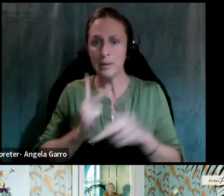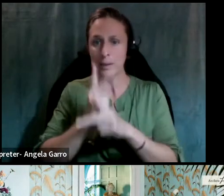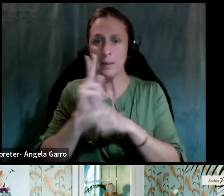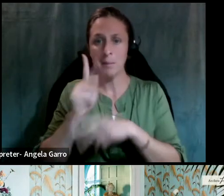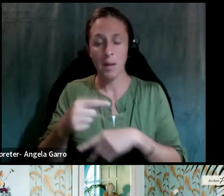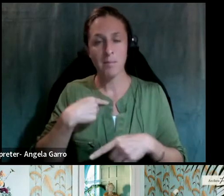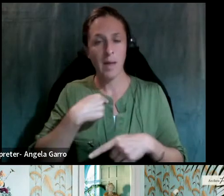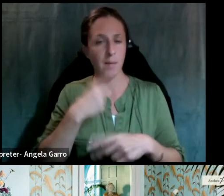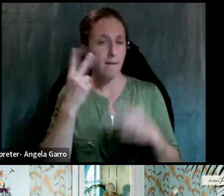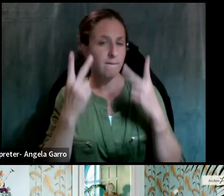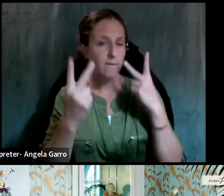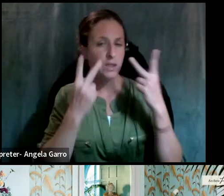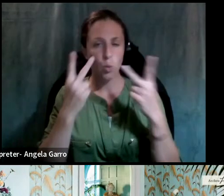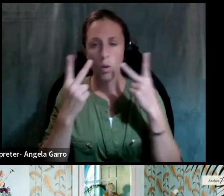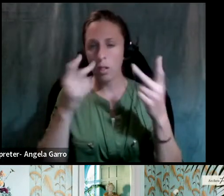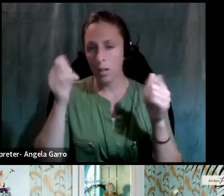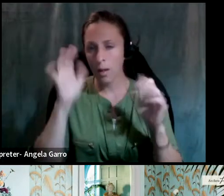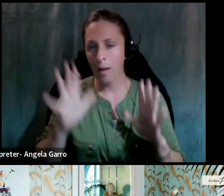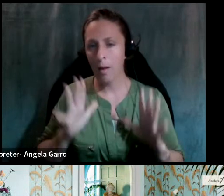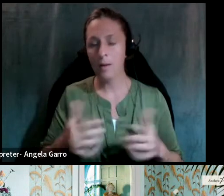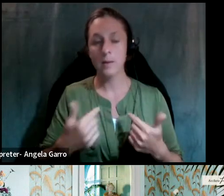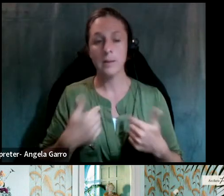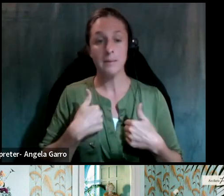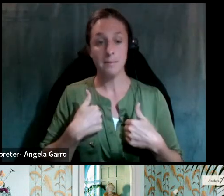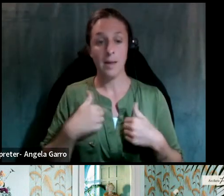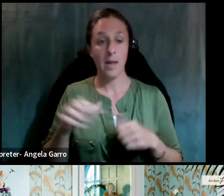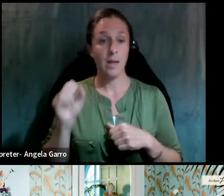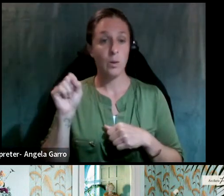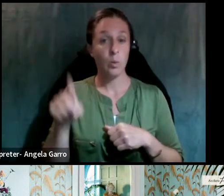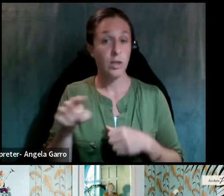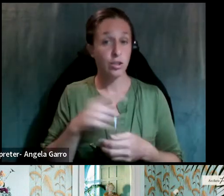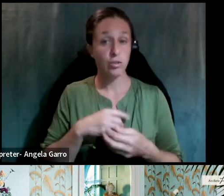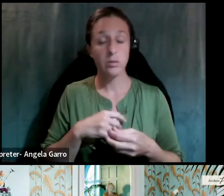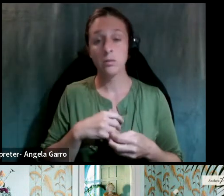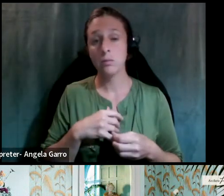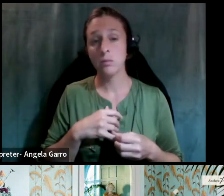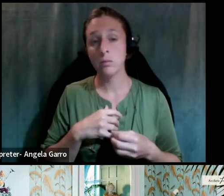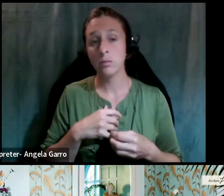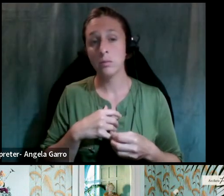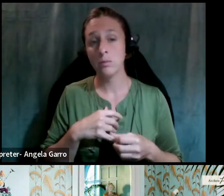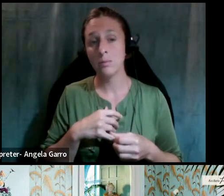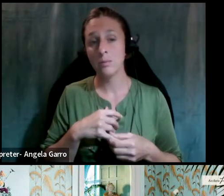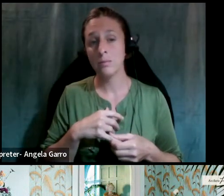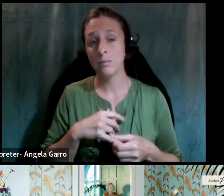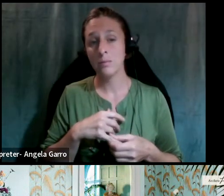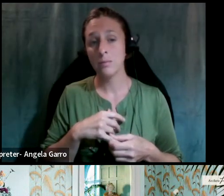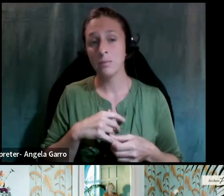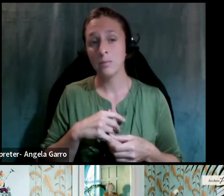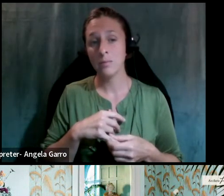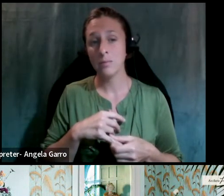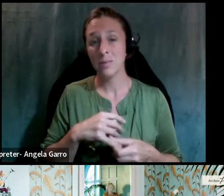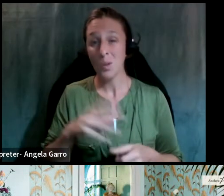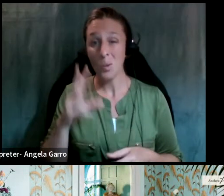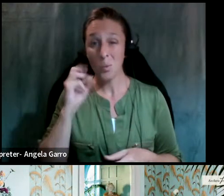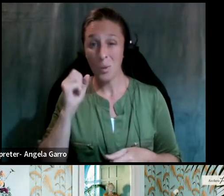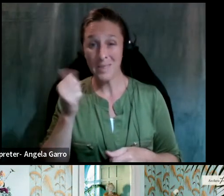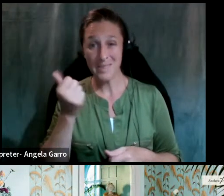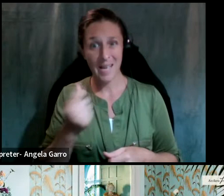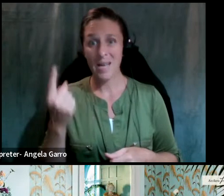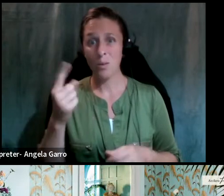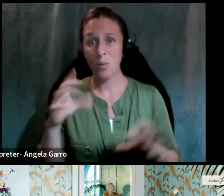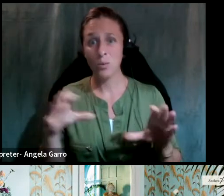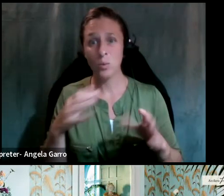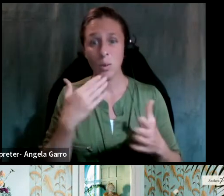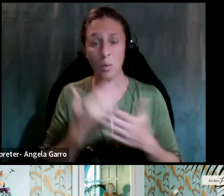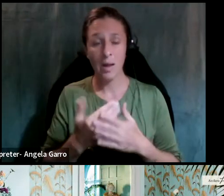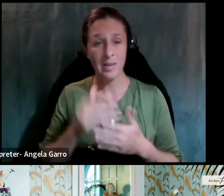a visual guy. And my question was kind of like, was anybody doing well? Because it seems